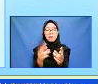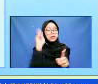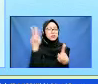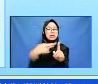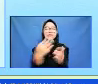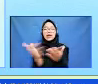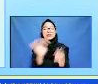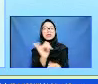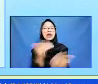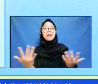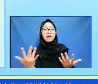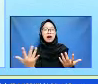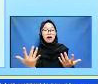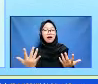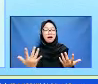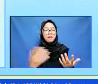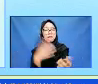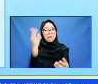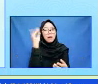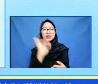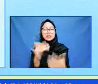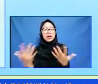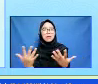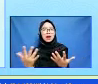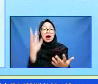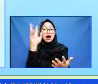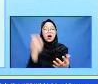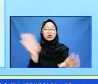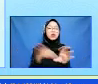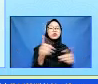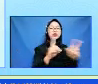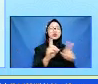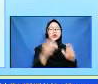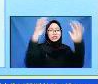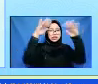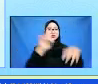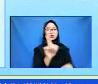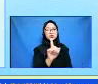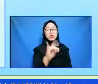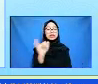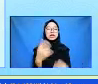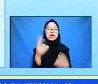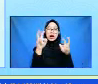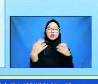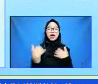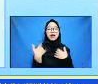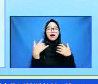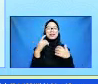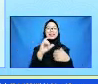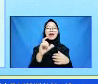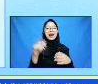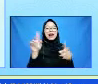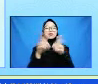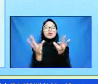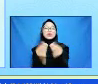process using inclusive technique or methods according to their respective characteristic. And then